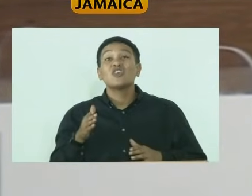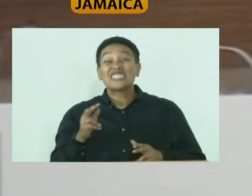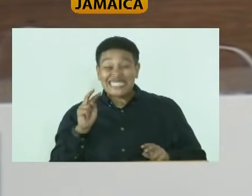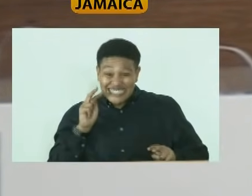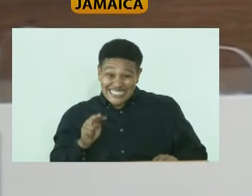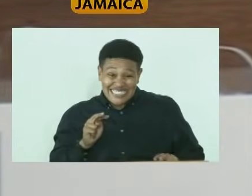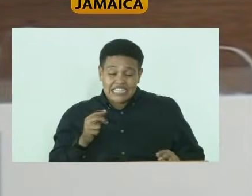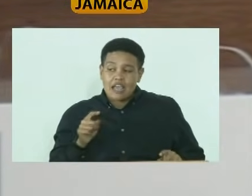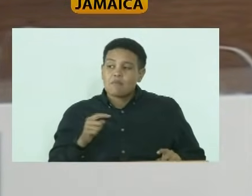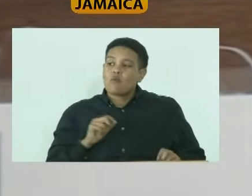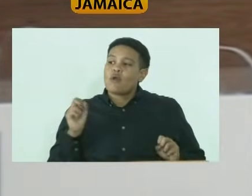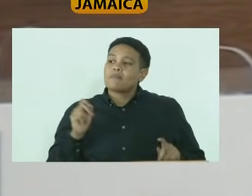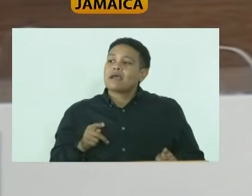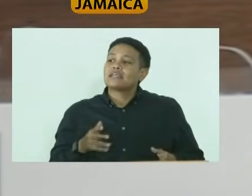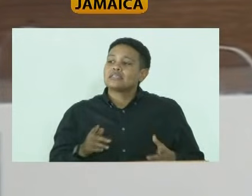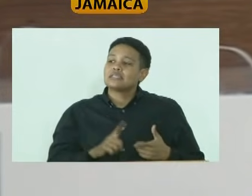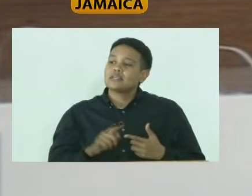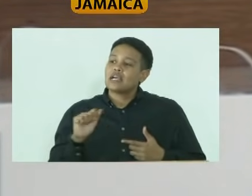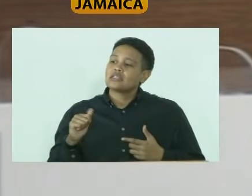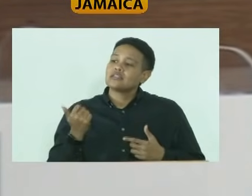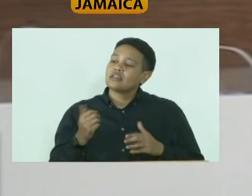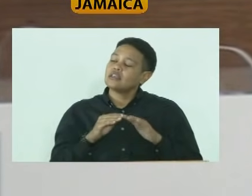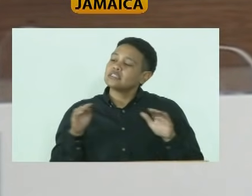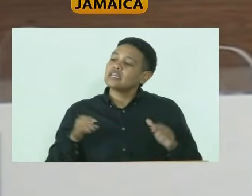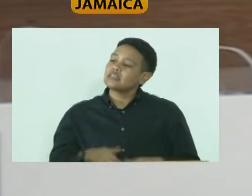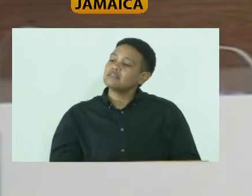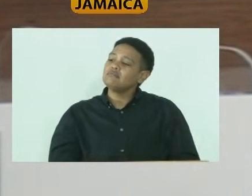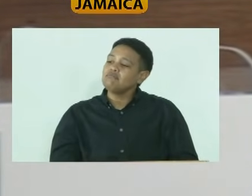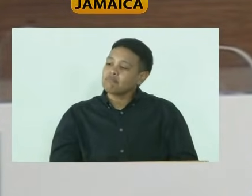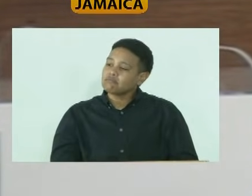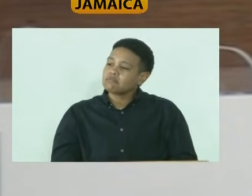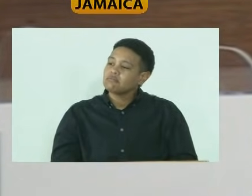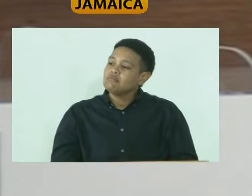back to this at another stage.